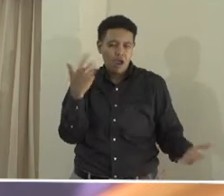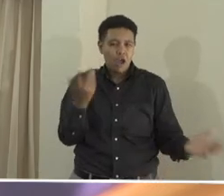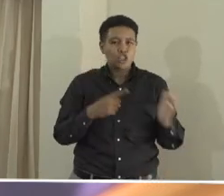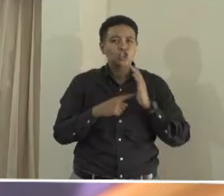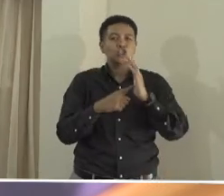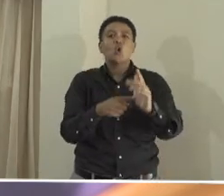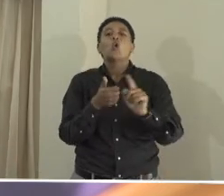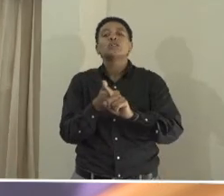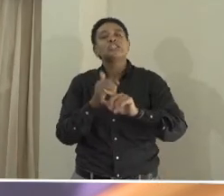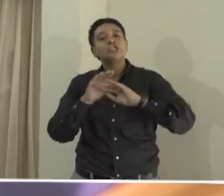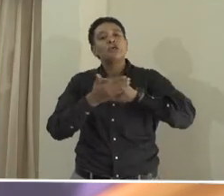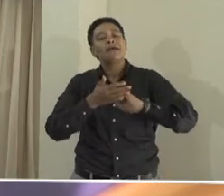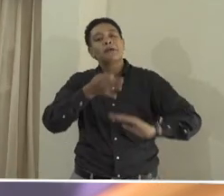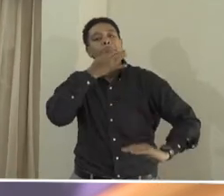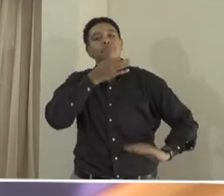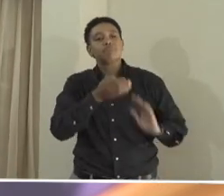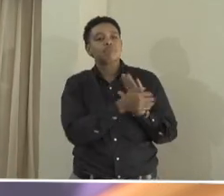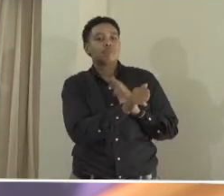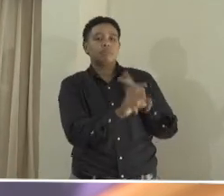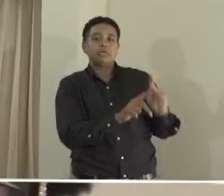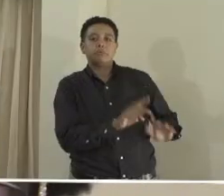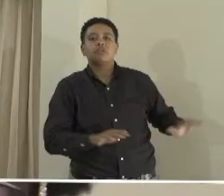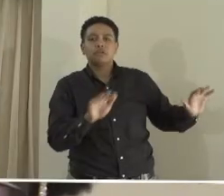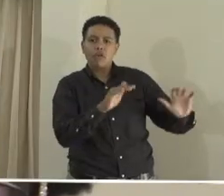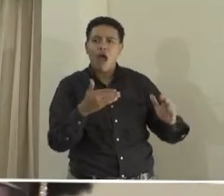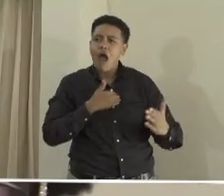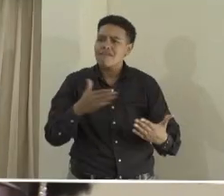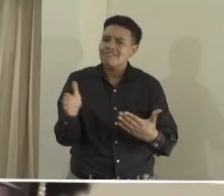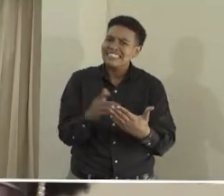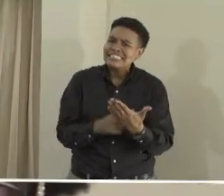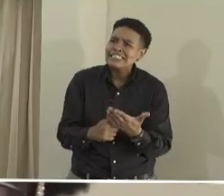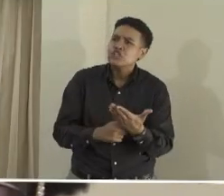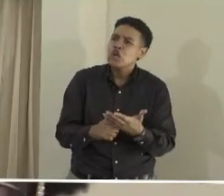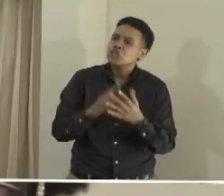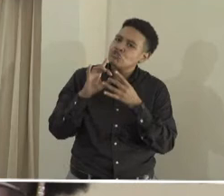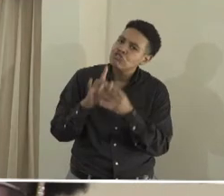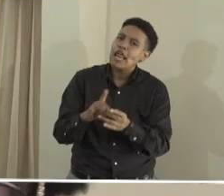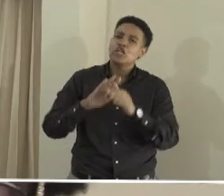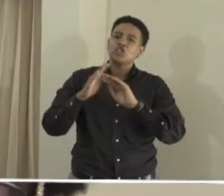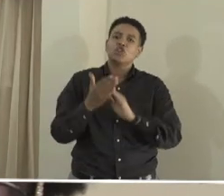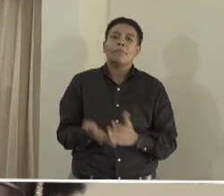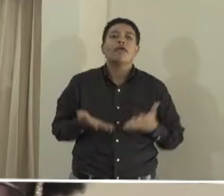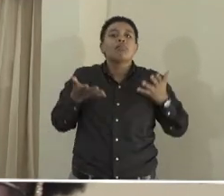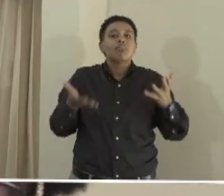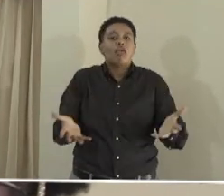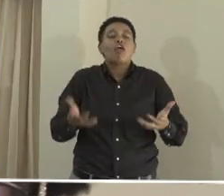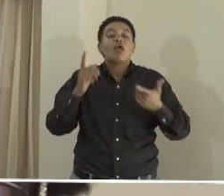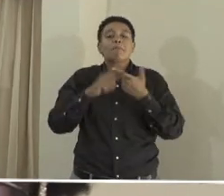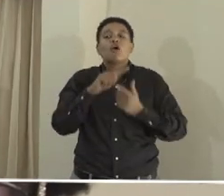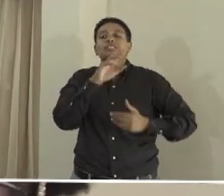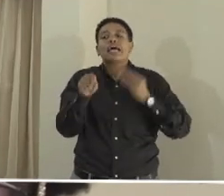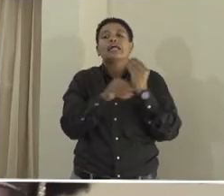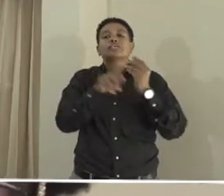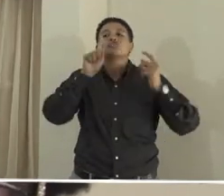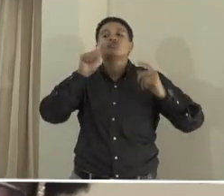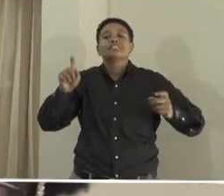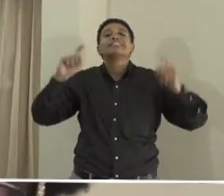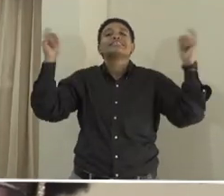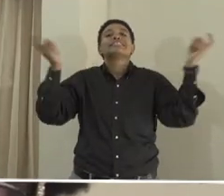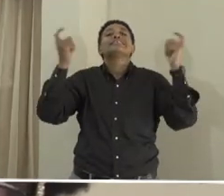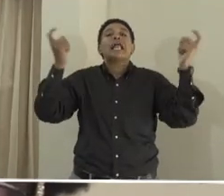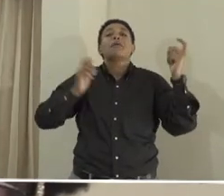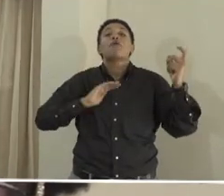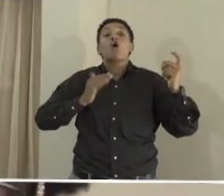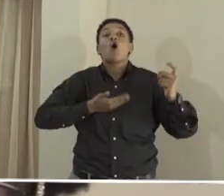showcase Jamaican talent, have discussions about Jamaica, and also celebrate